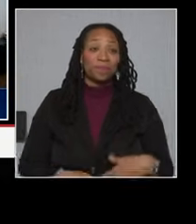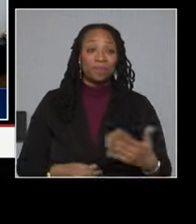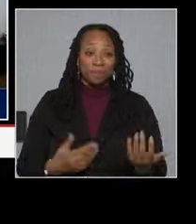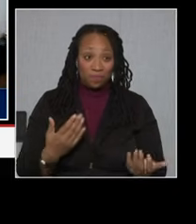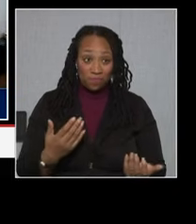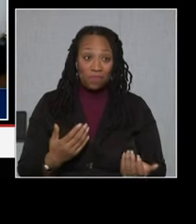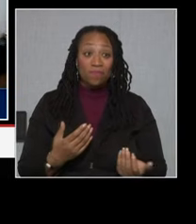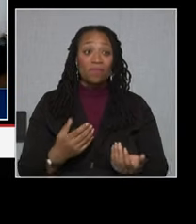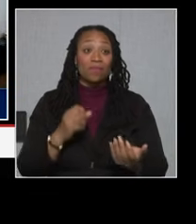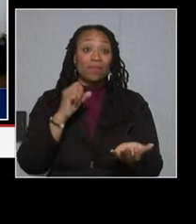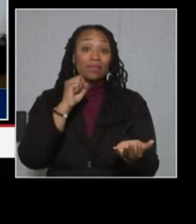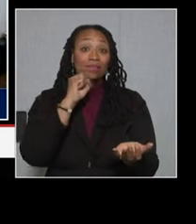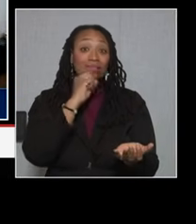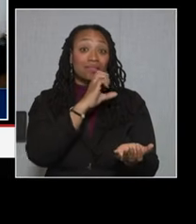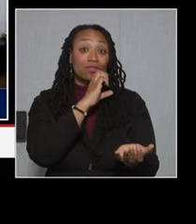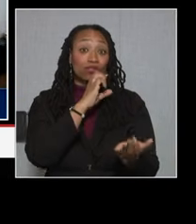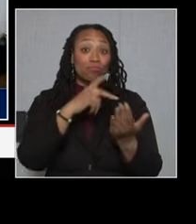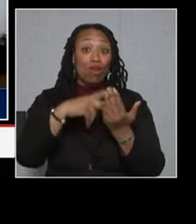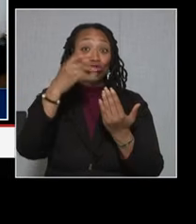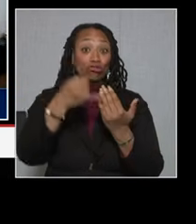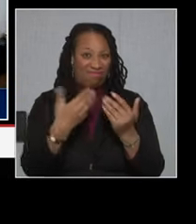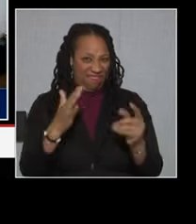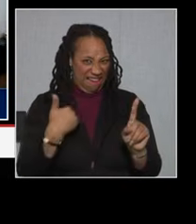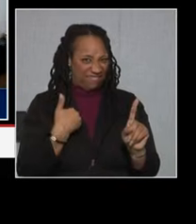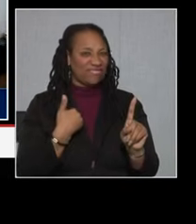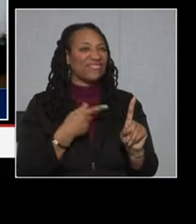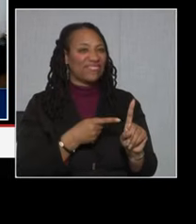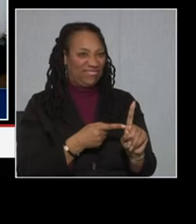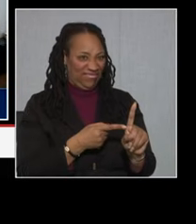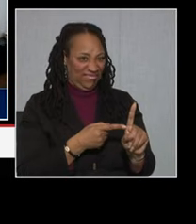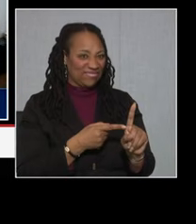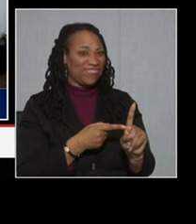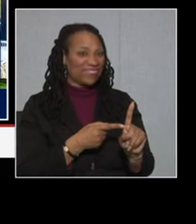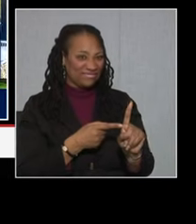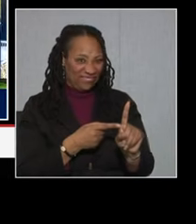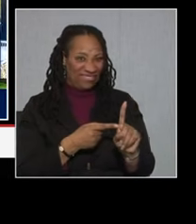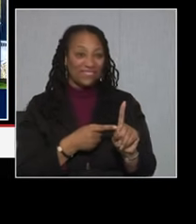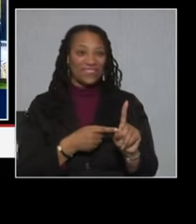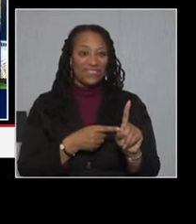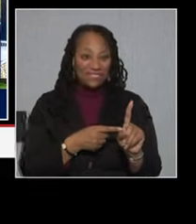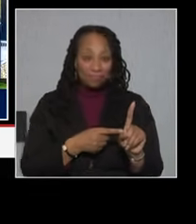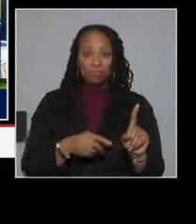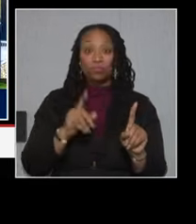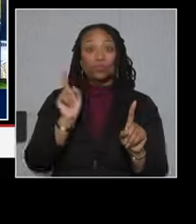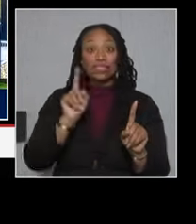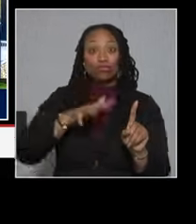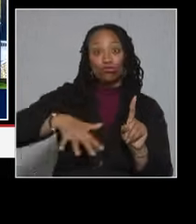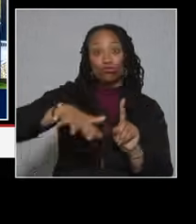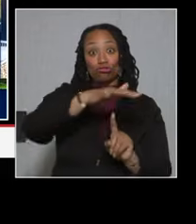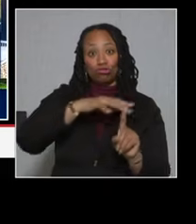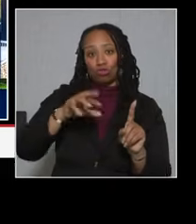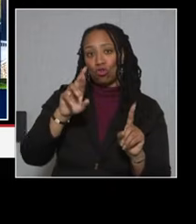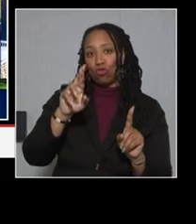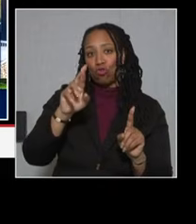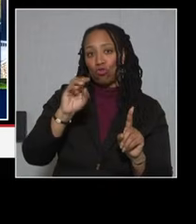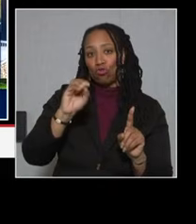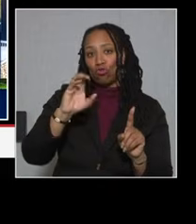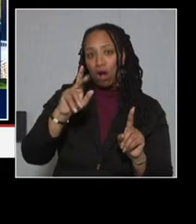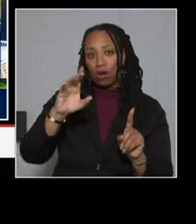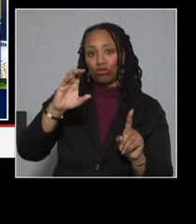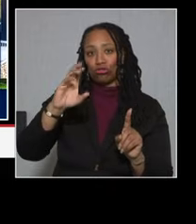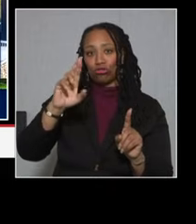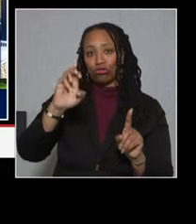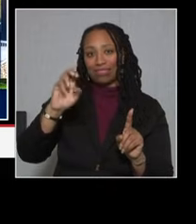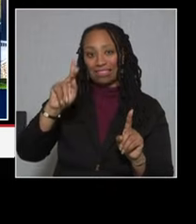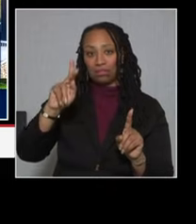Park. The best way to blunt rising cost of housing is to build more housing, all